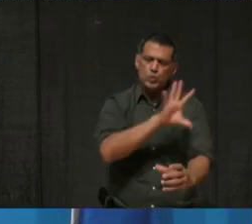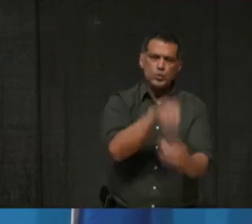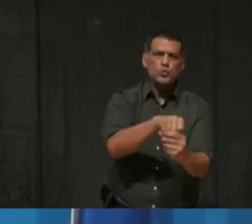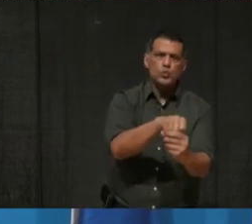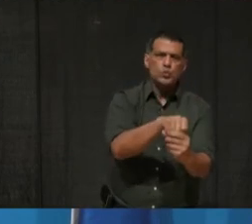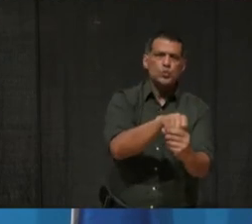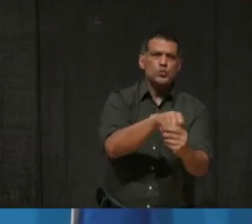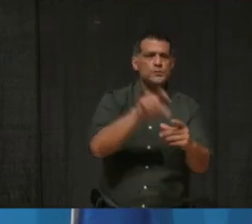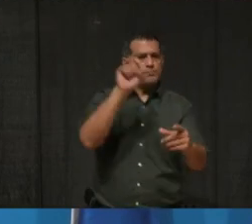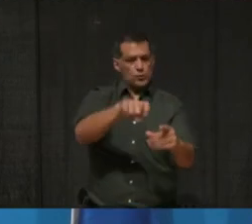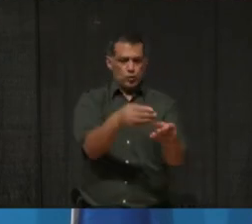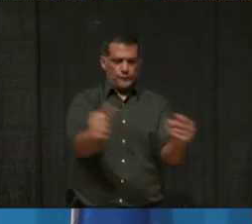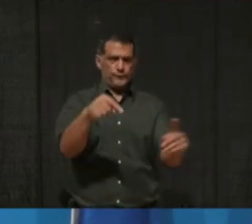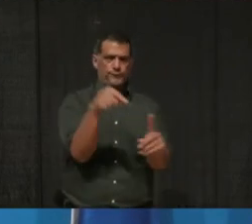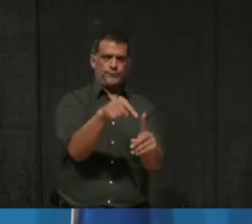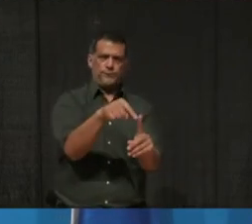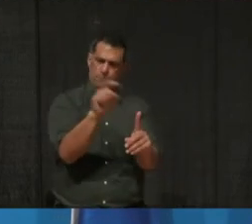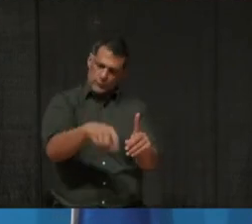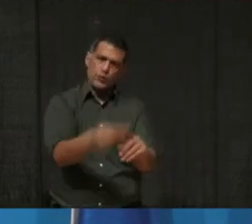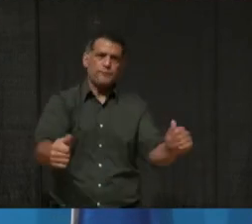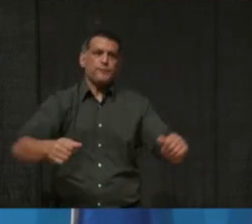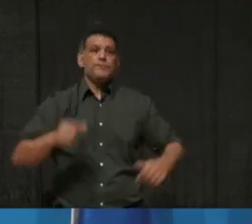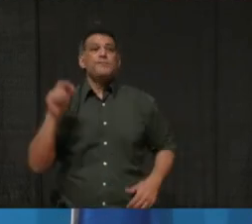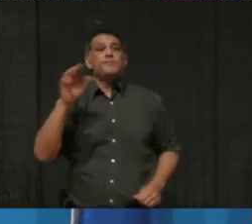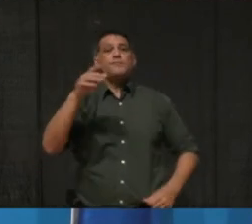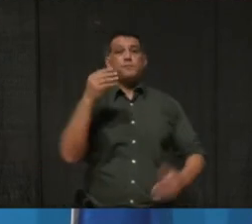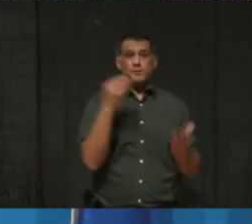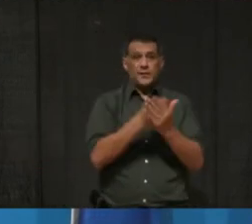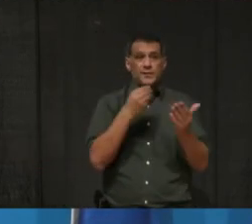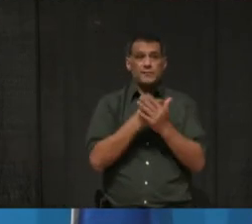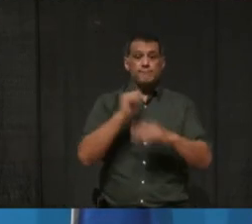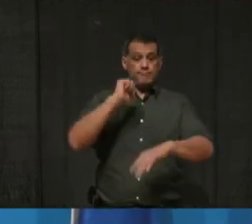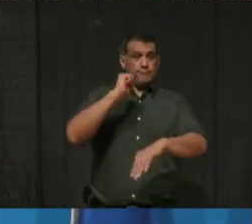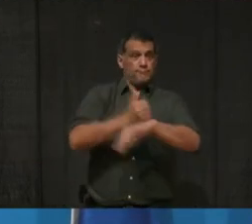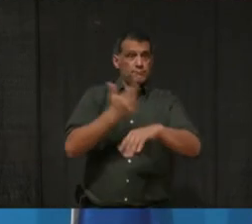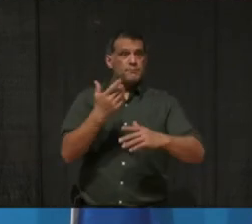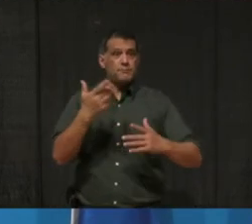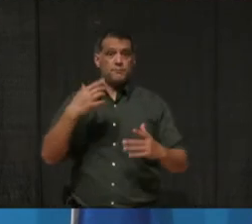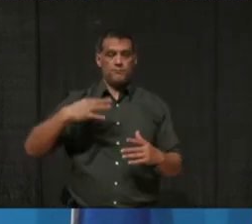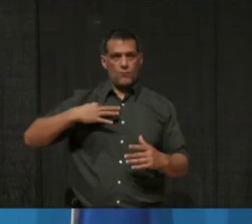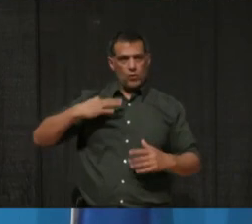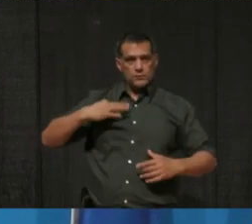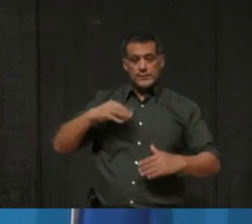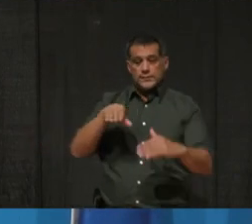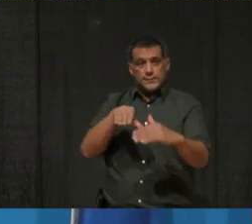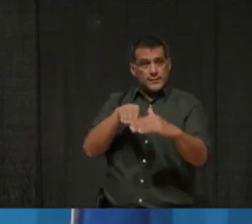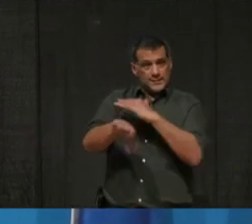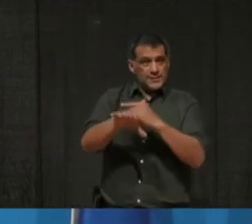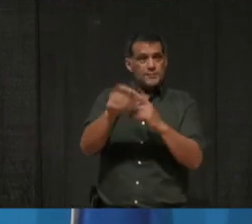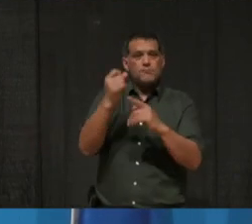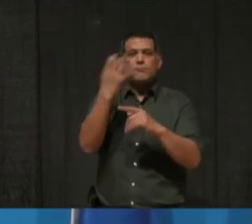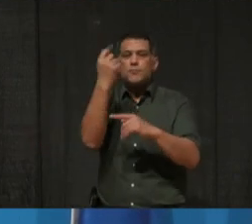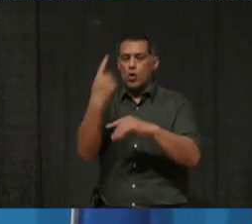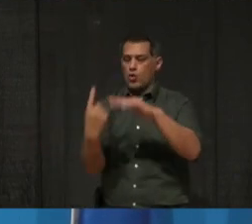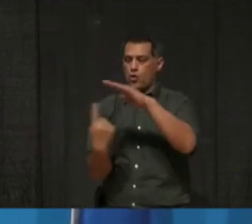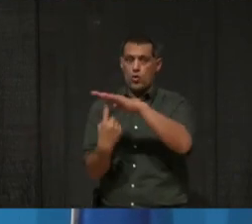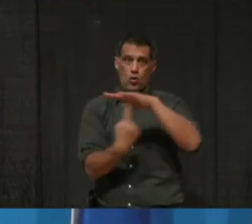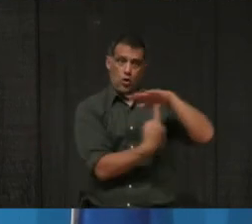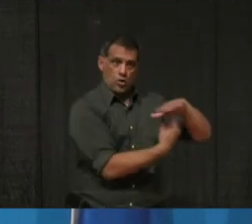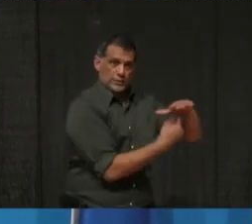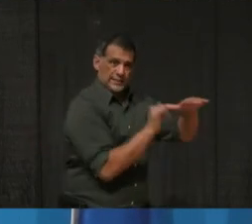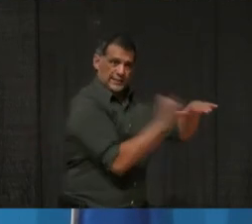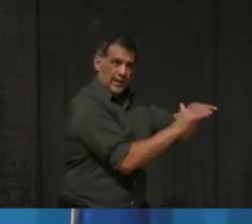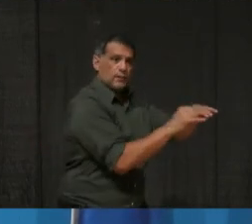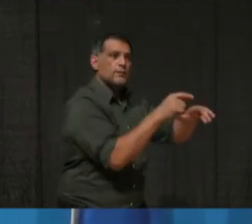equation. We have received funding to open voluntary isolation housing, but the people that need it can't take time